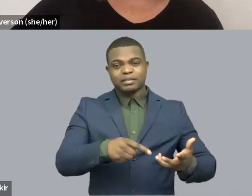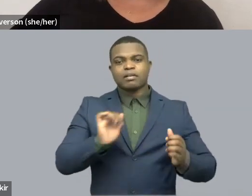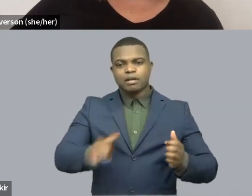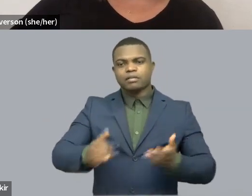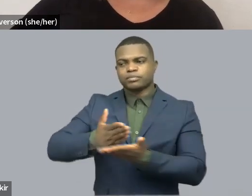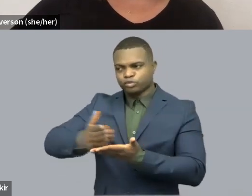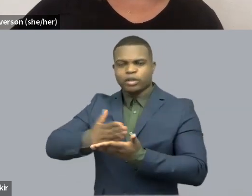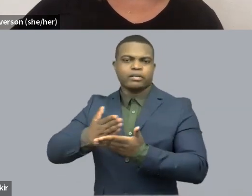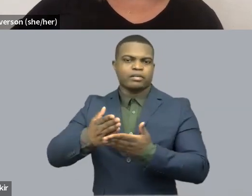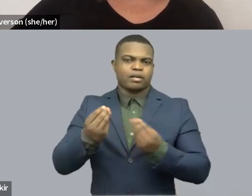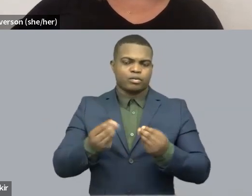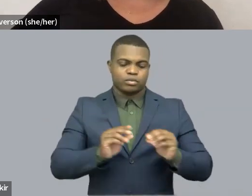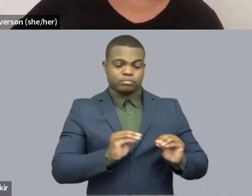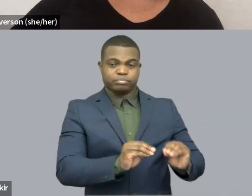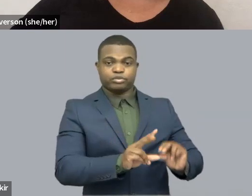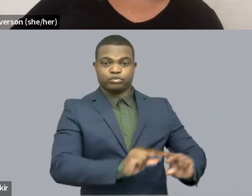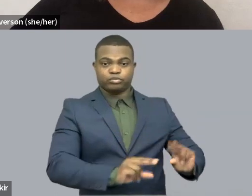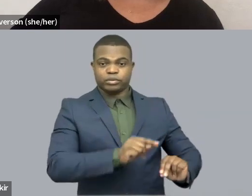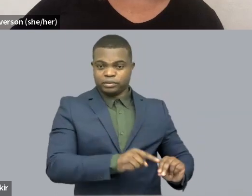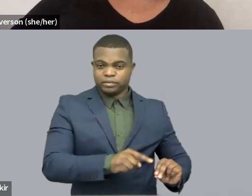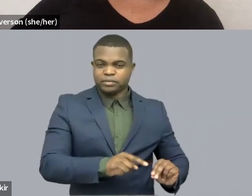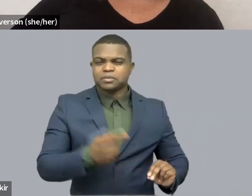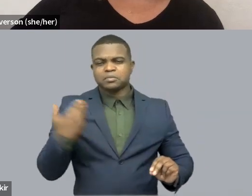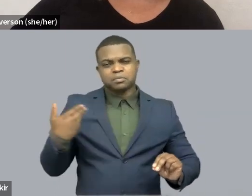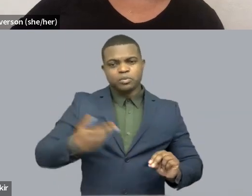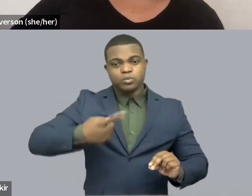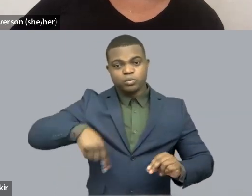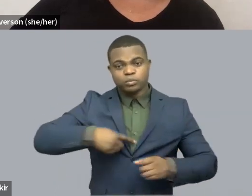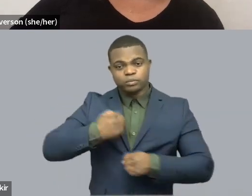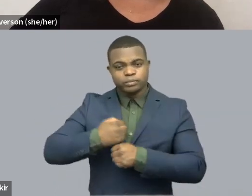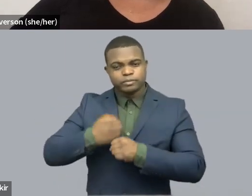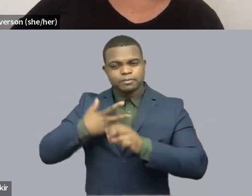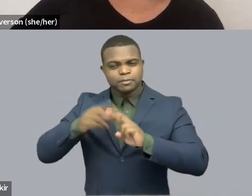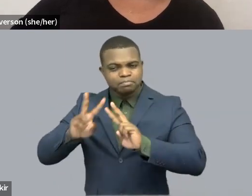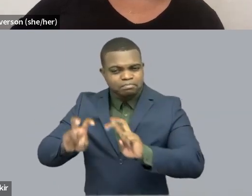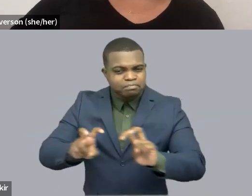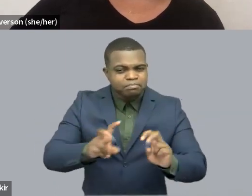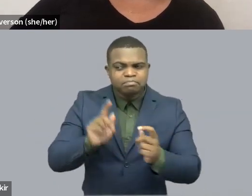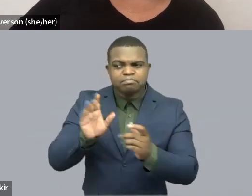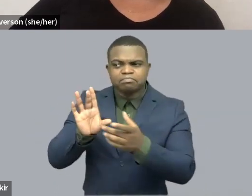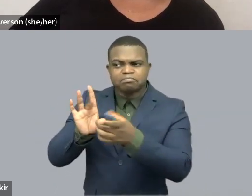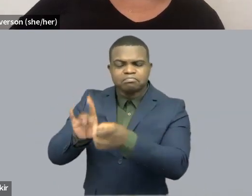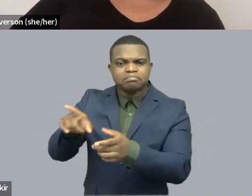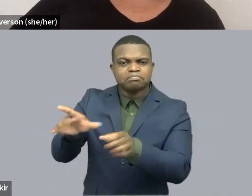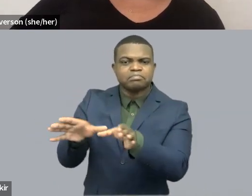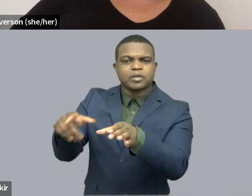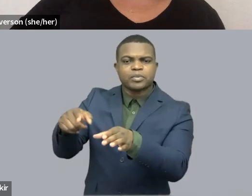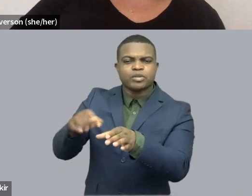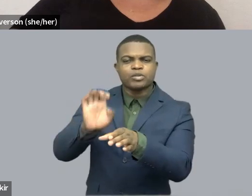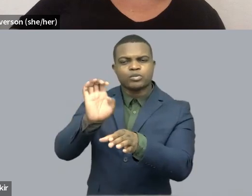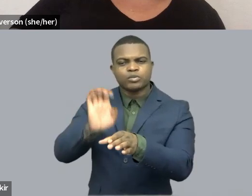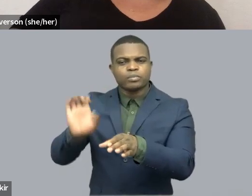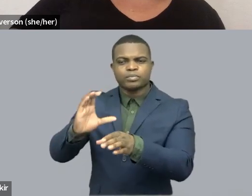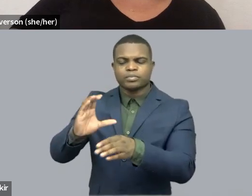multi-stakeholder group, both of civil society and private sector companies, in basically try to understand what